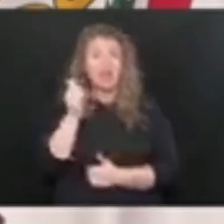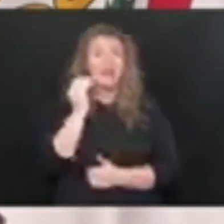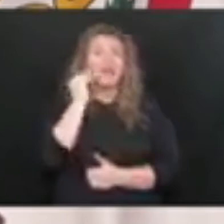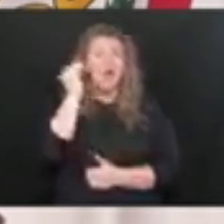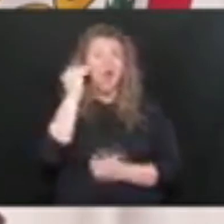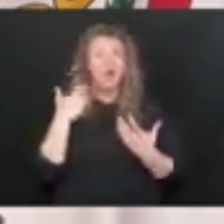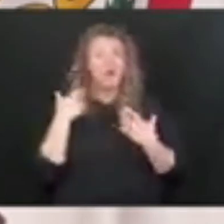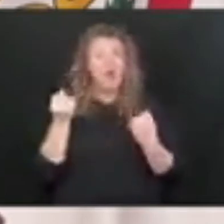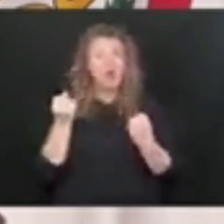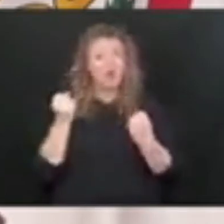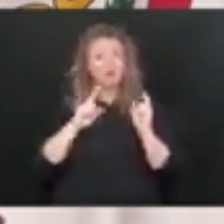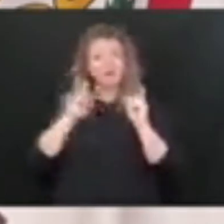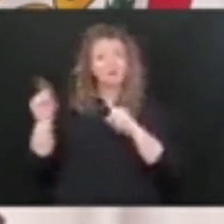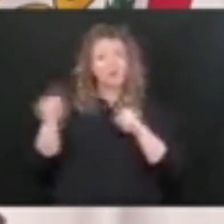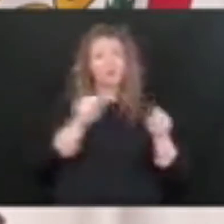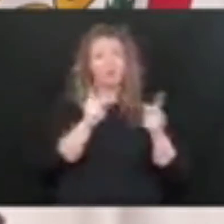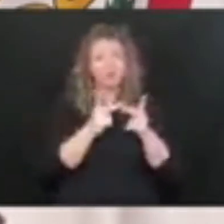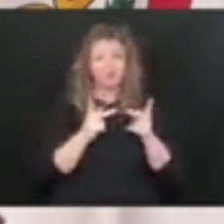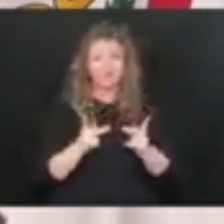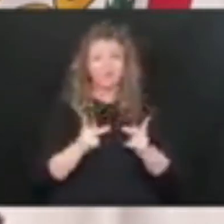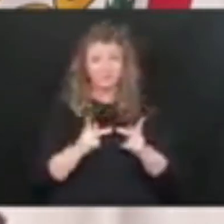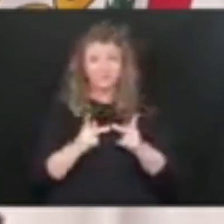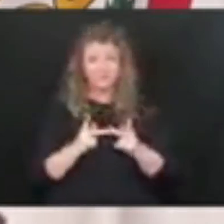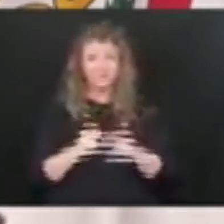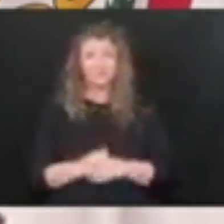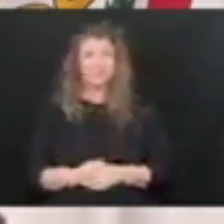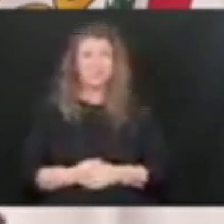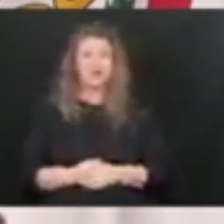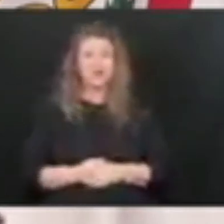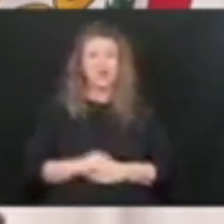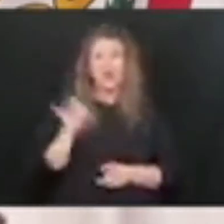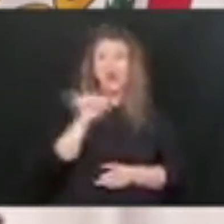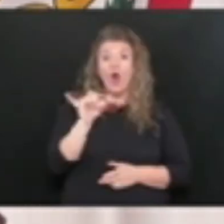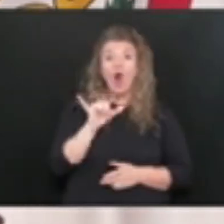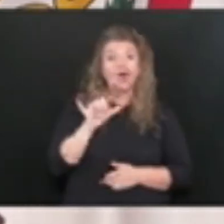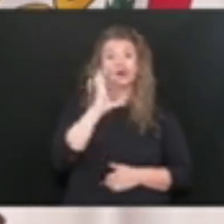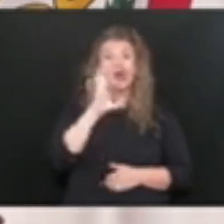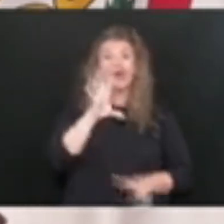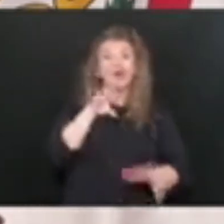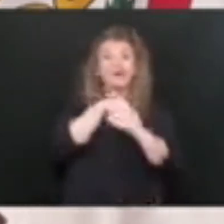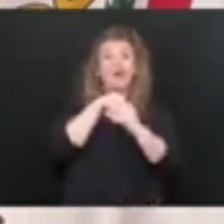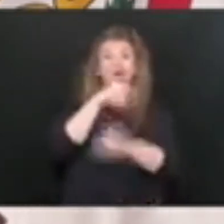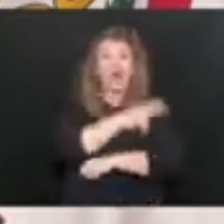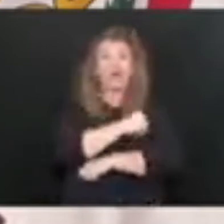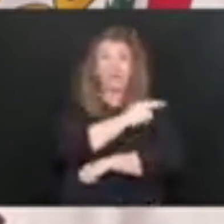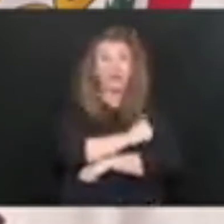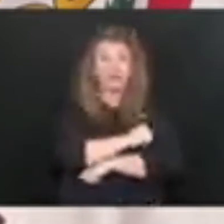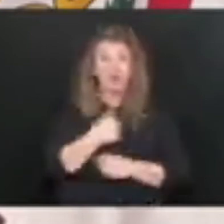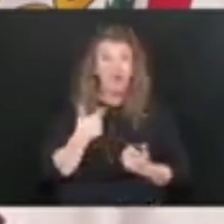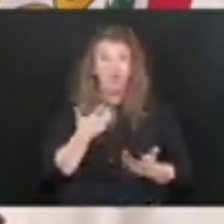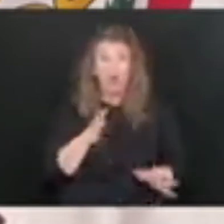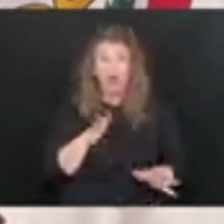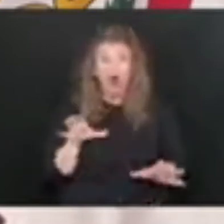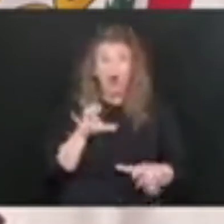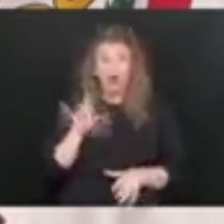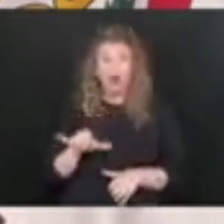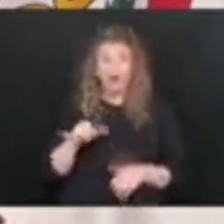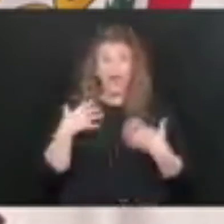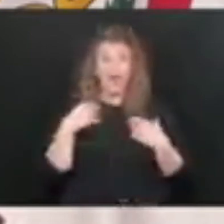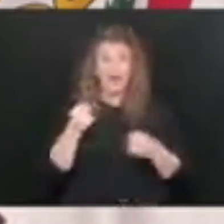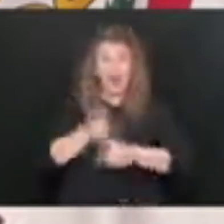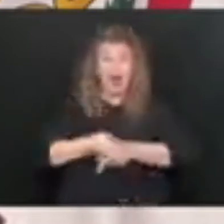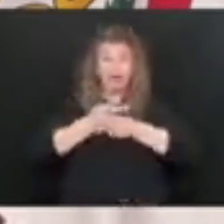health agencies. We also will engage with the hospitals, and we're already doing that, and the healthcare facilities